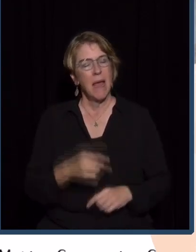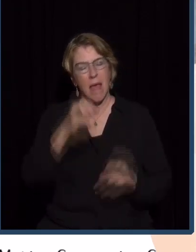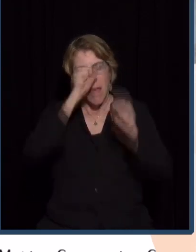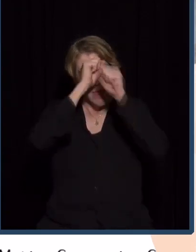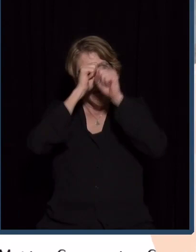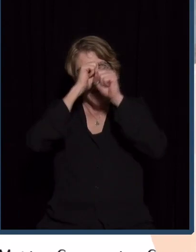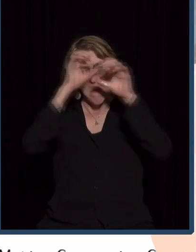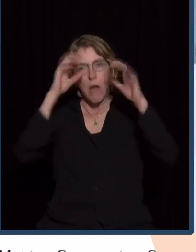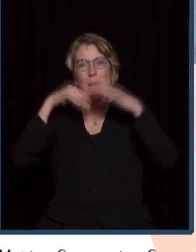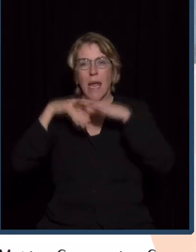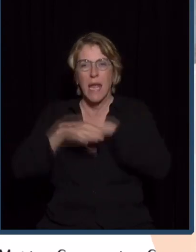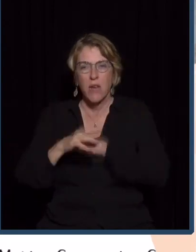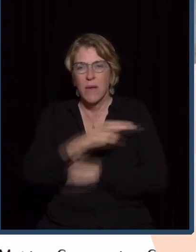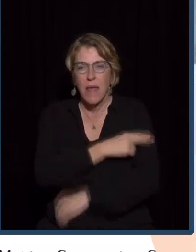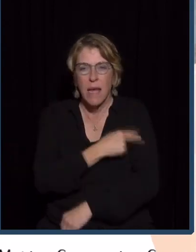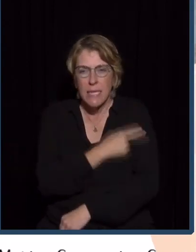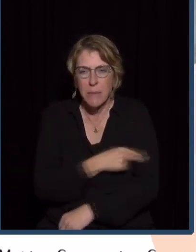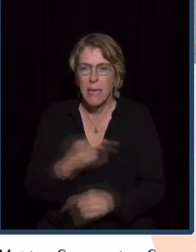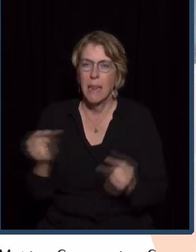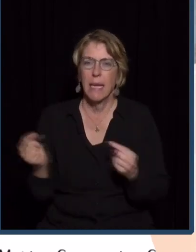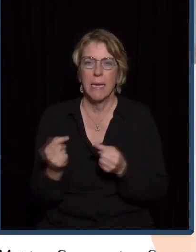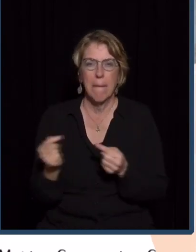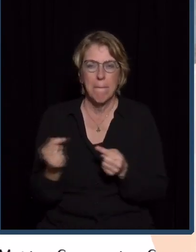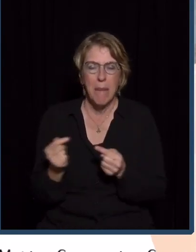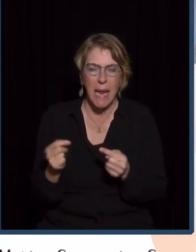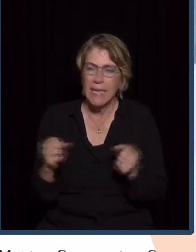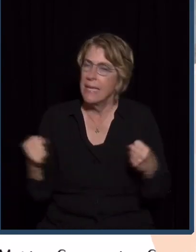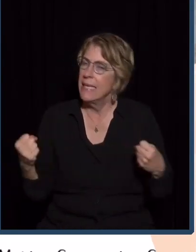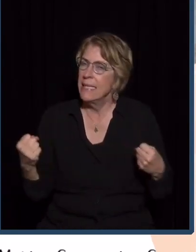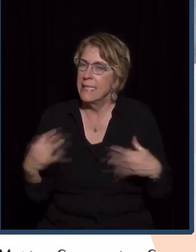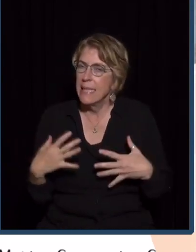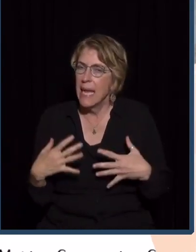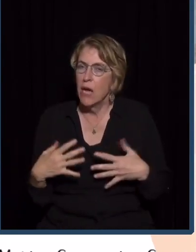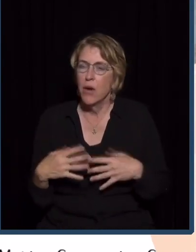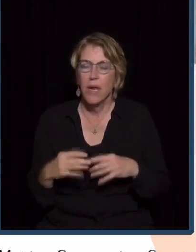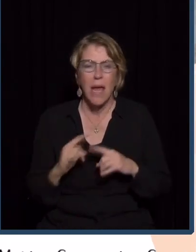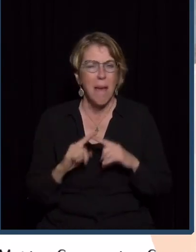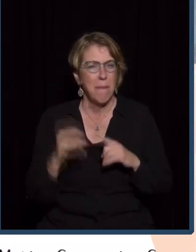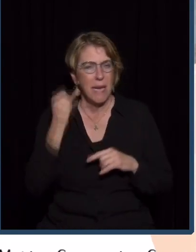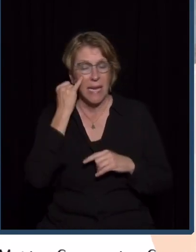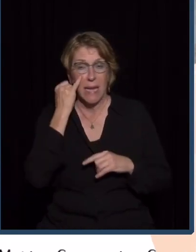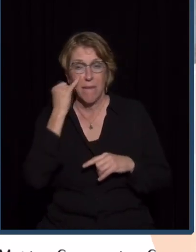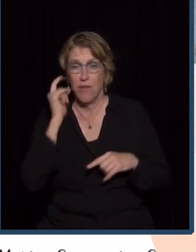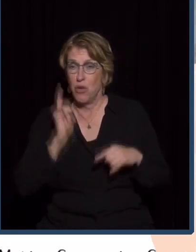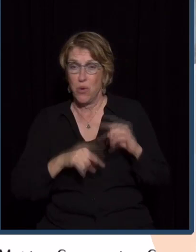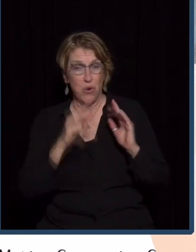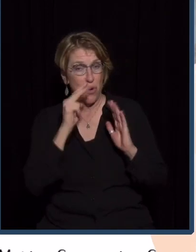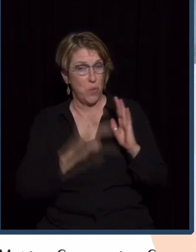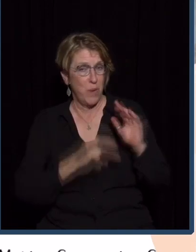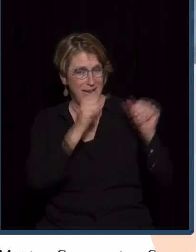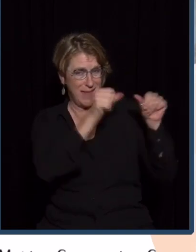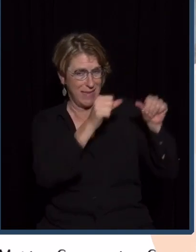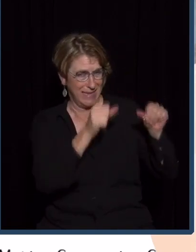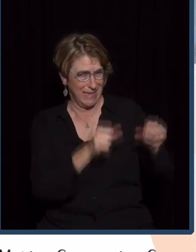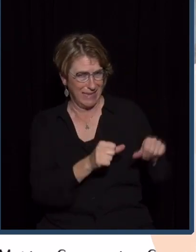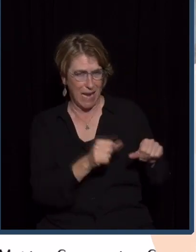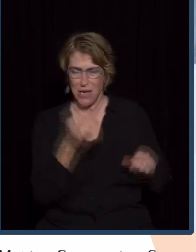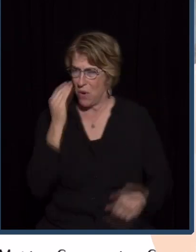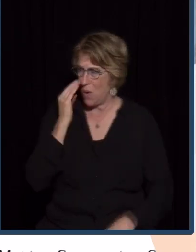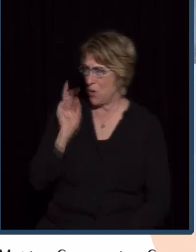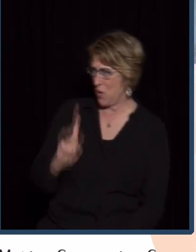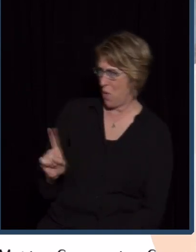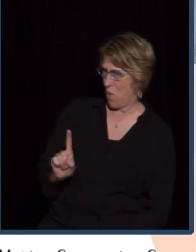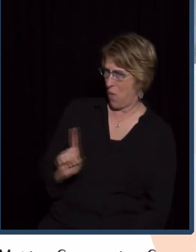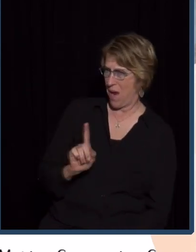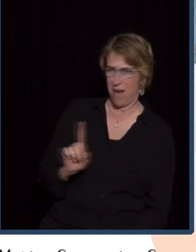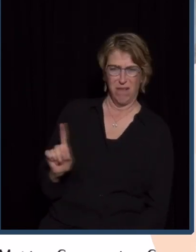in pain, scared? Many of us have been there, but what if you couldn't read the signs or know where to go? When you choose